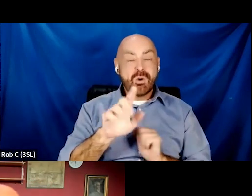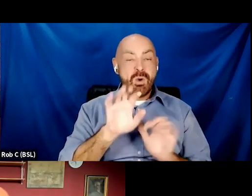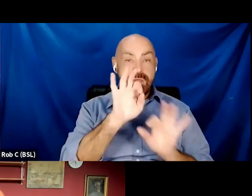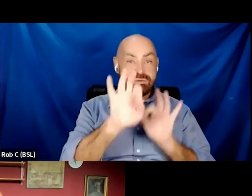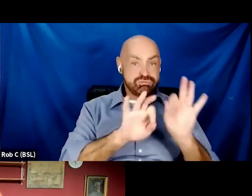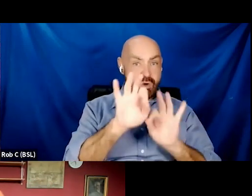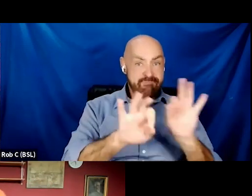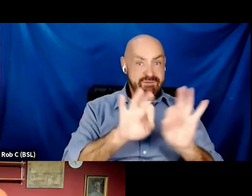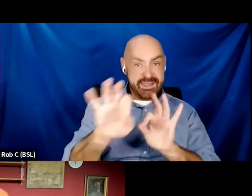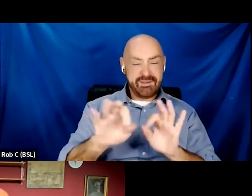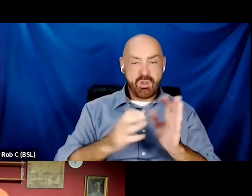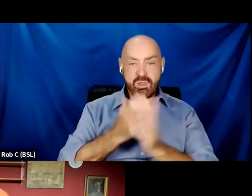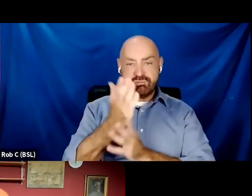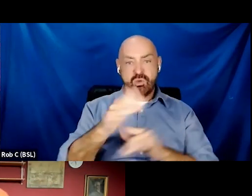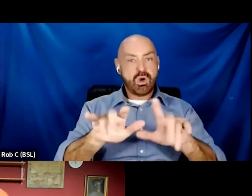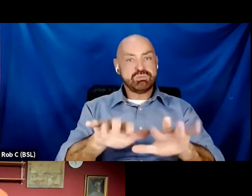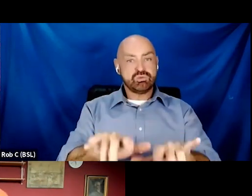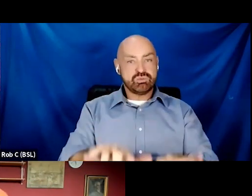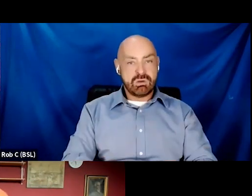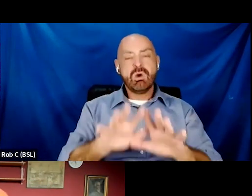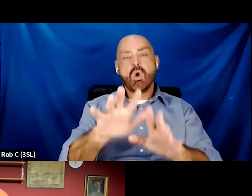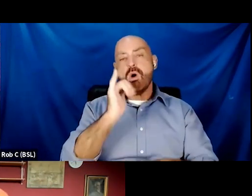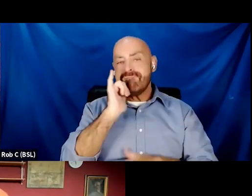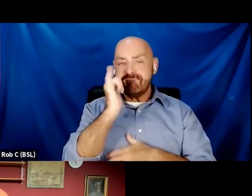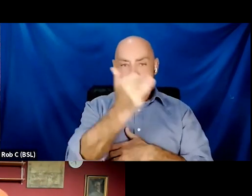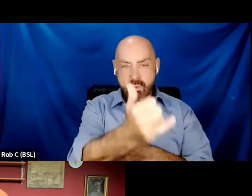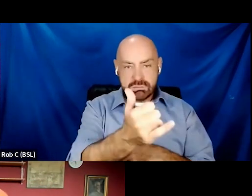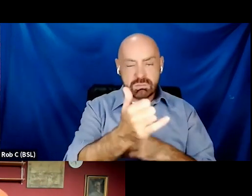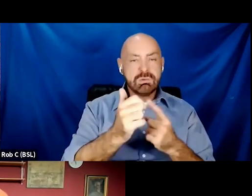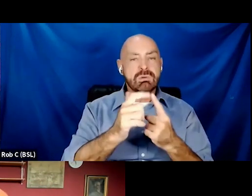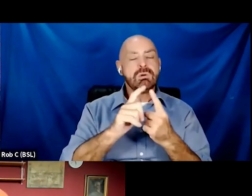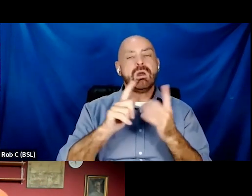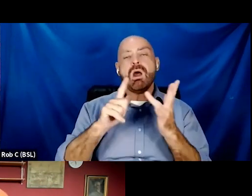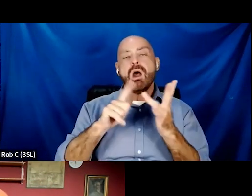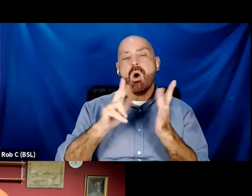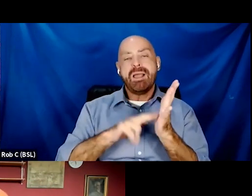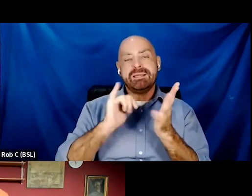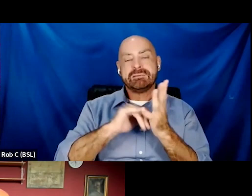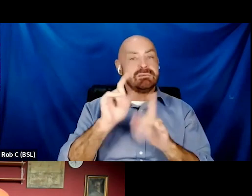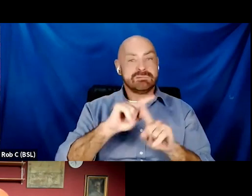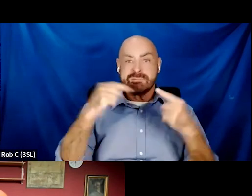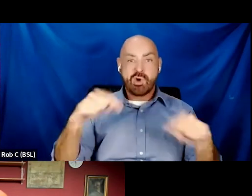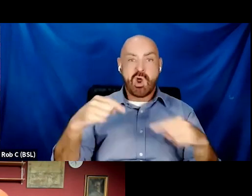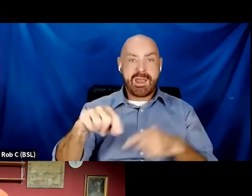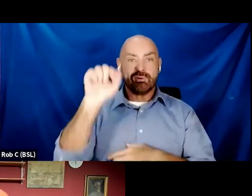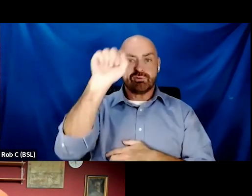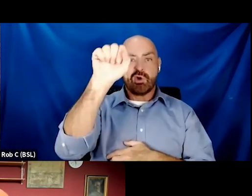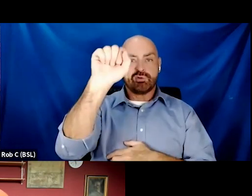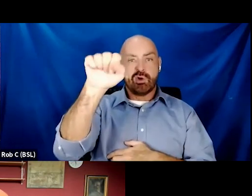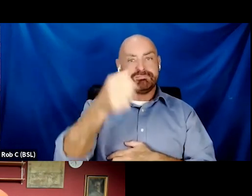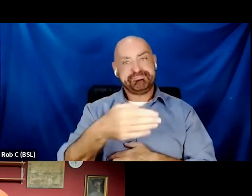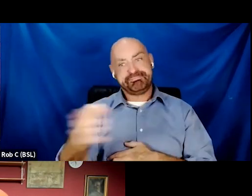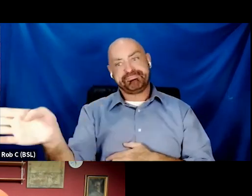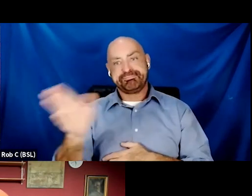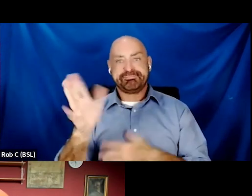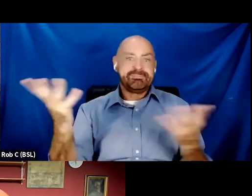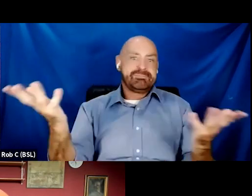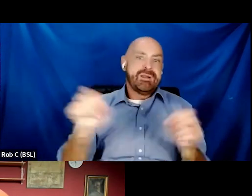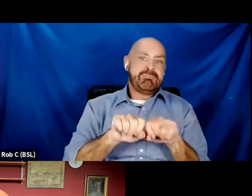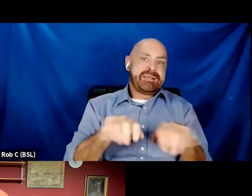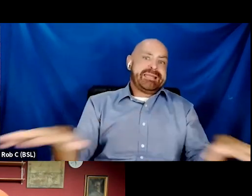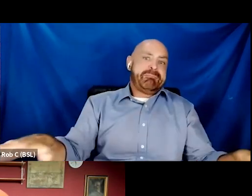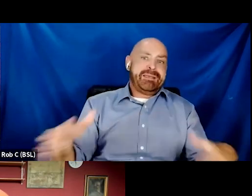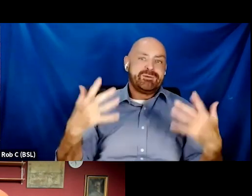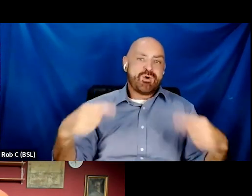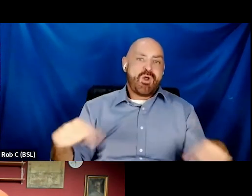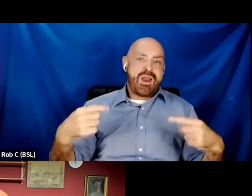over a computer or by phone, because ONS were not allowed to knock on doors, right? Because there's a pandemic. So even though